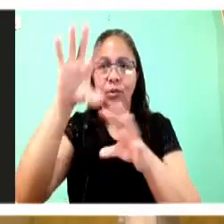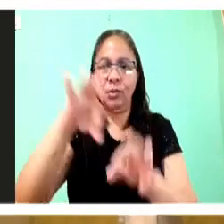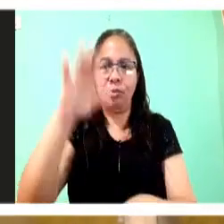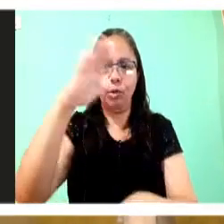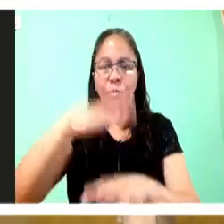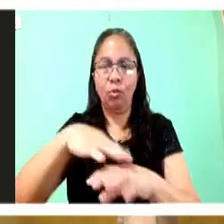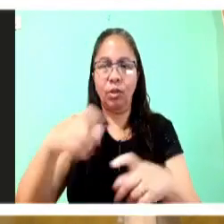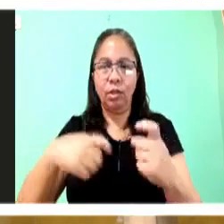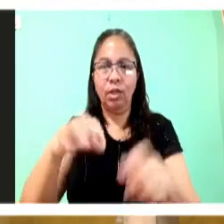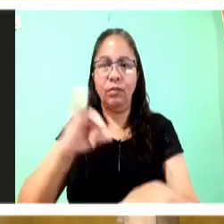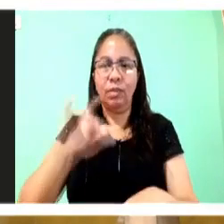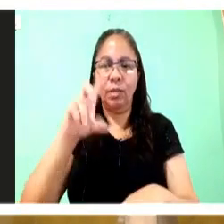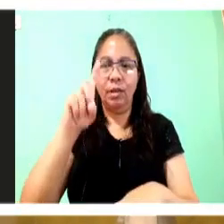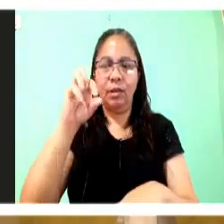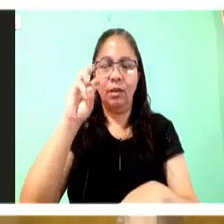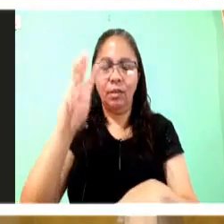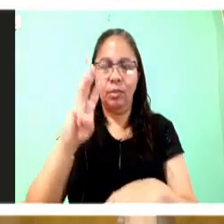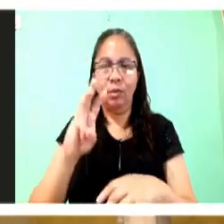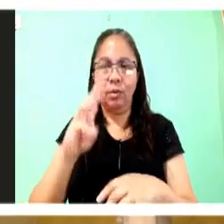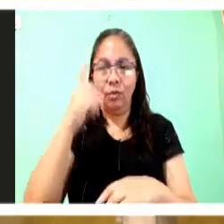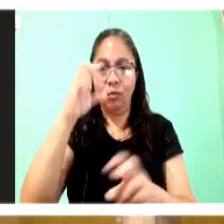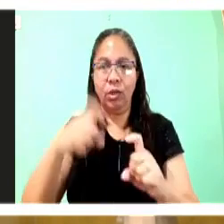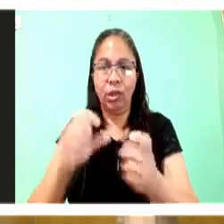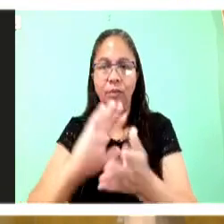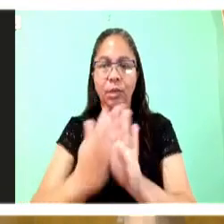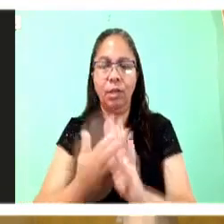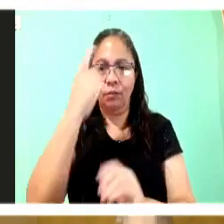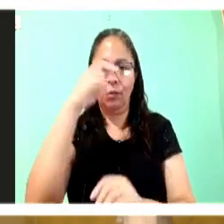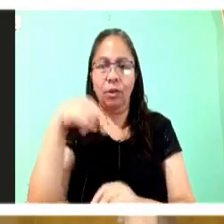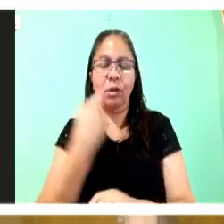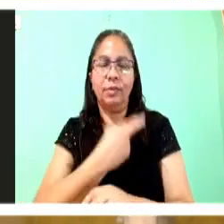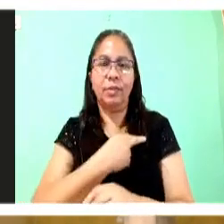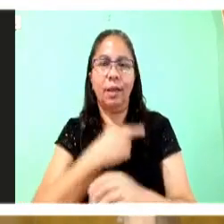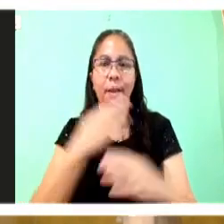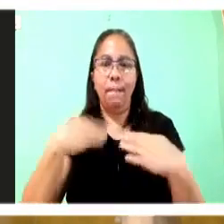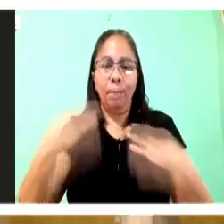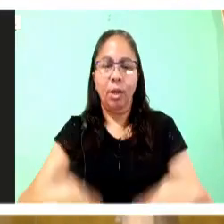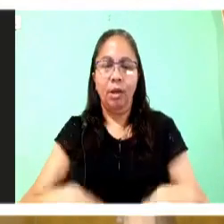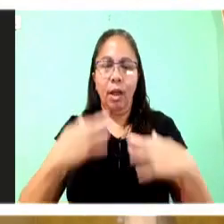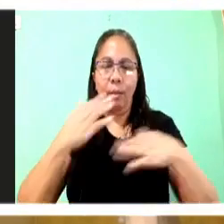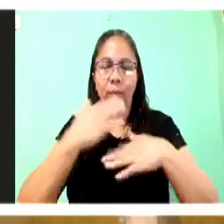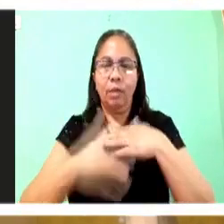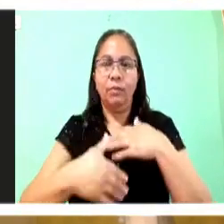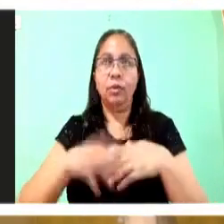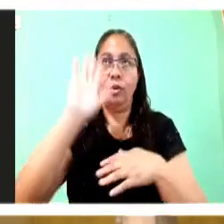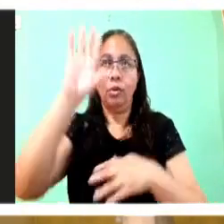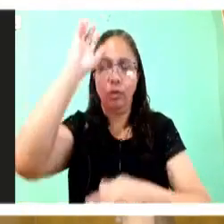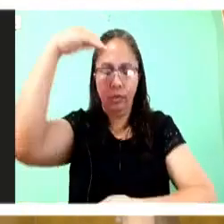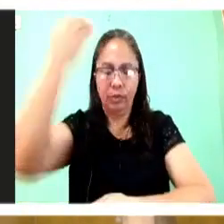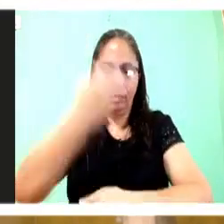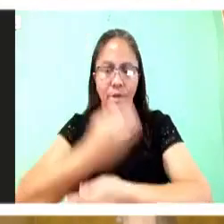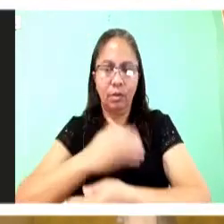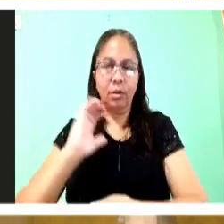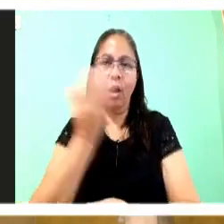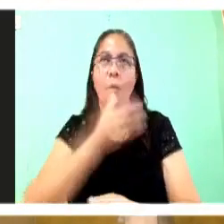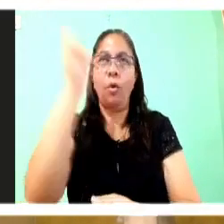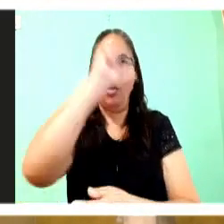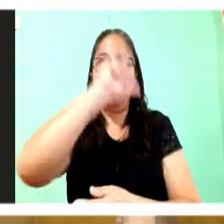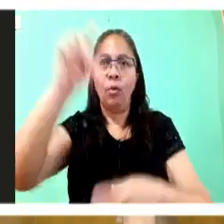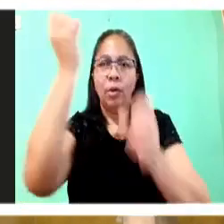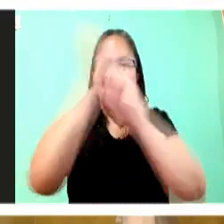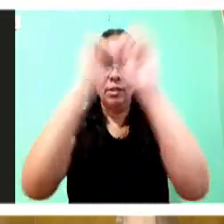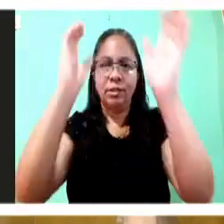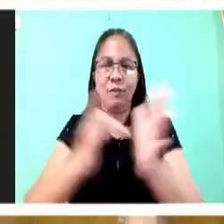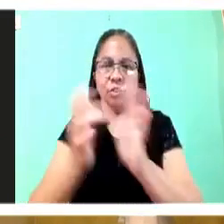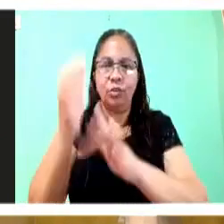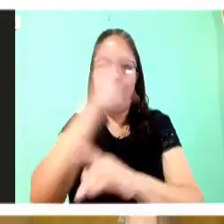them like the dewfall, so that they may become for us the body and blood of your Son, our Lord and Savior, Jesus